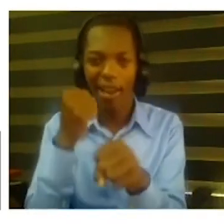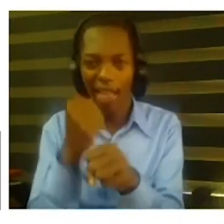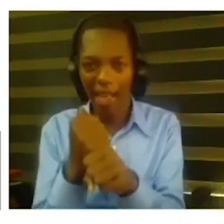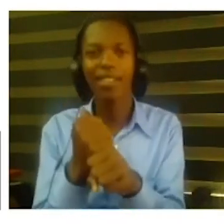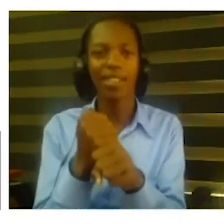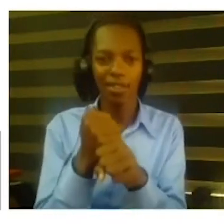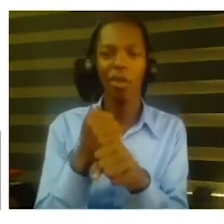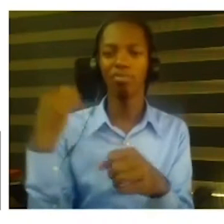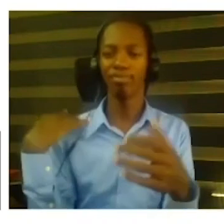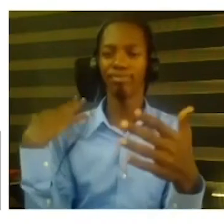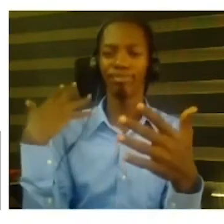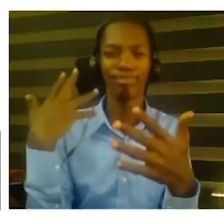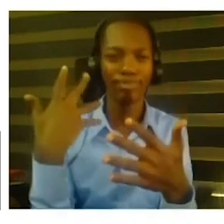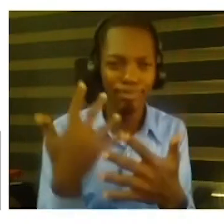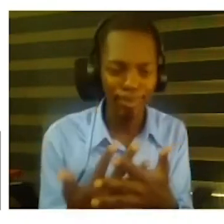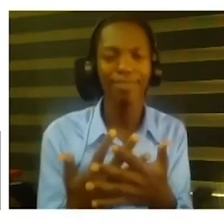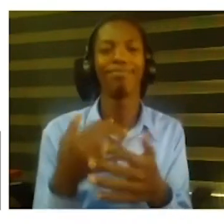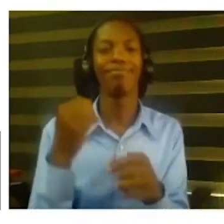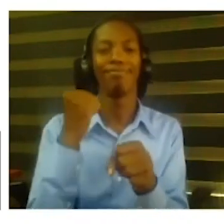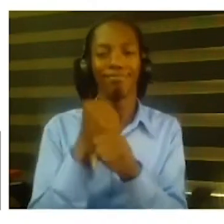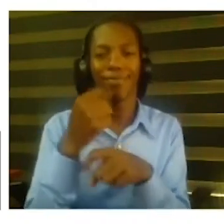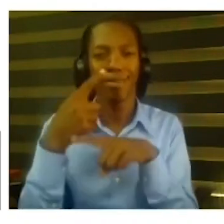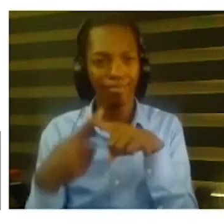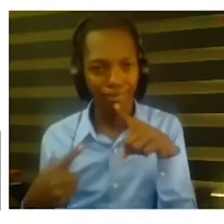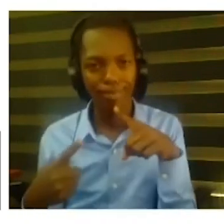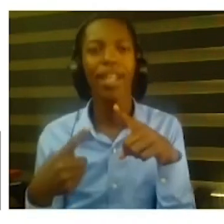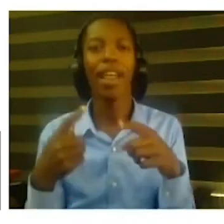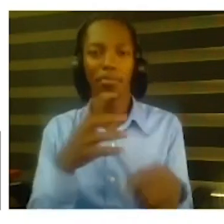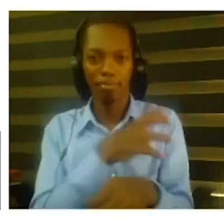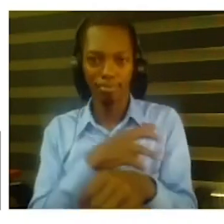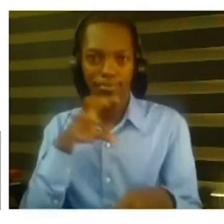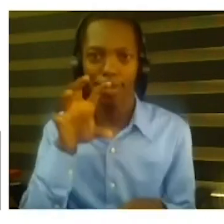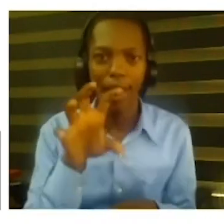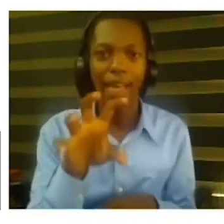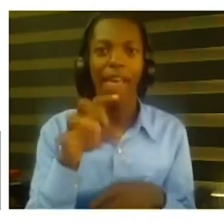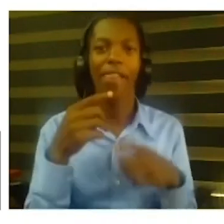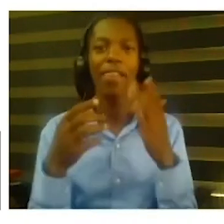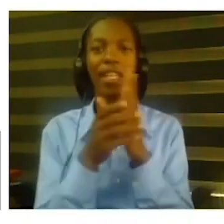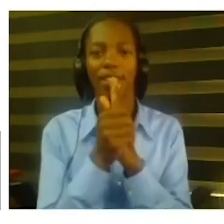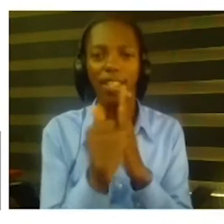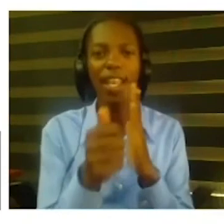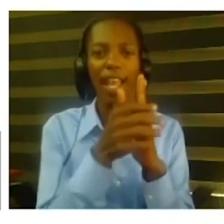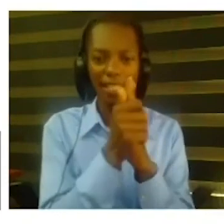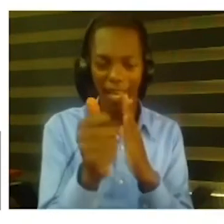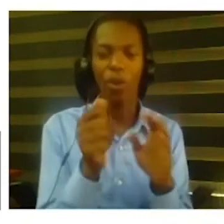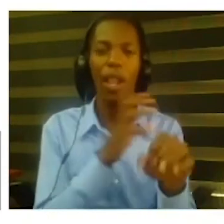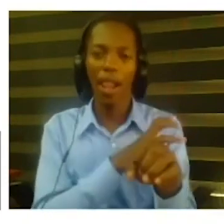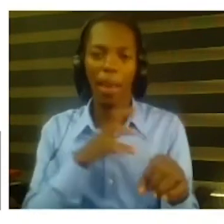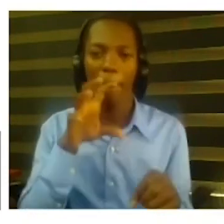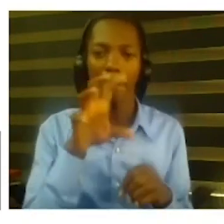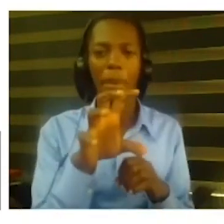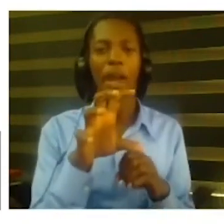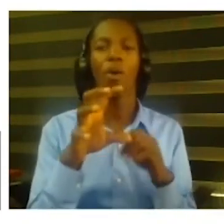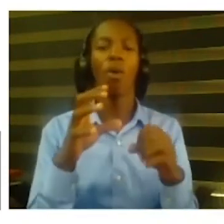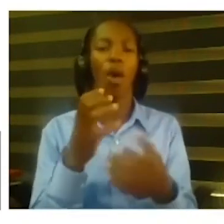equipped many young women and men with skills that will enable them to contribute to Kenya's development.